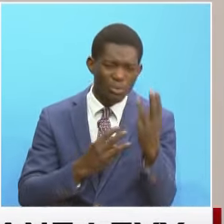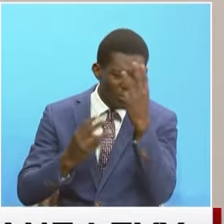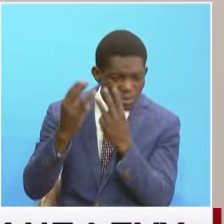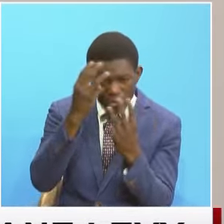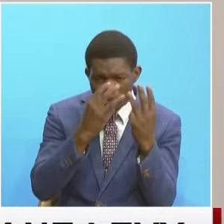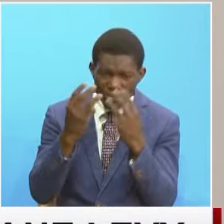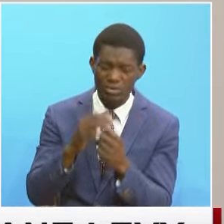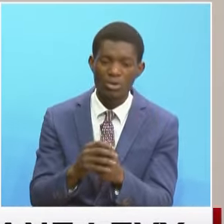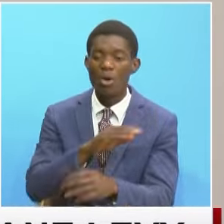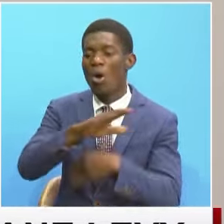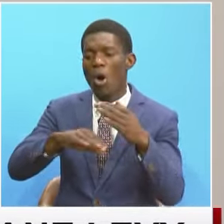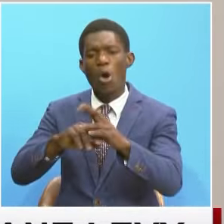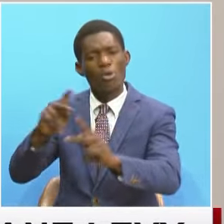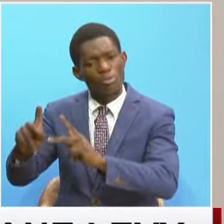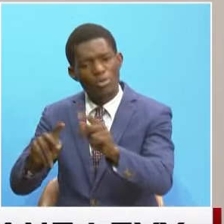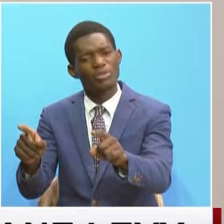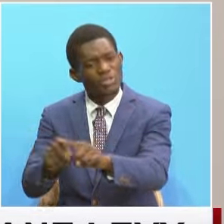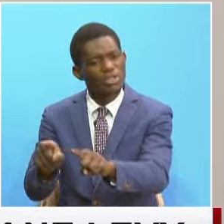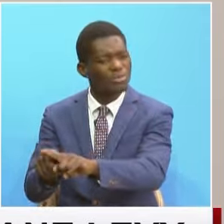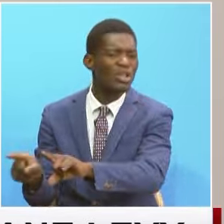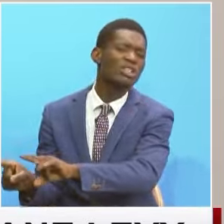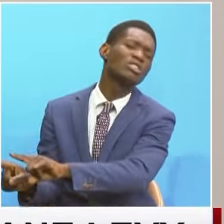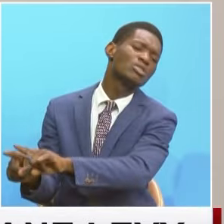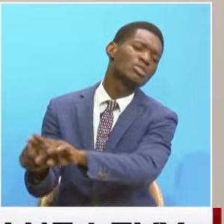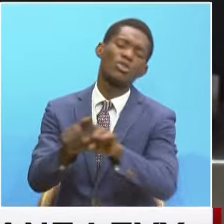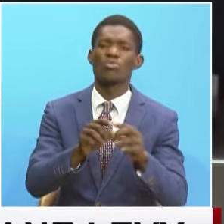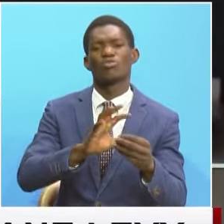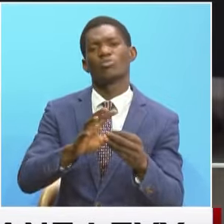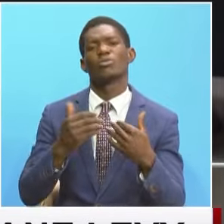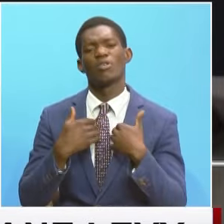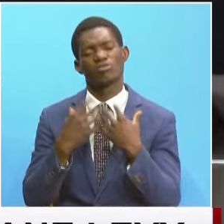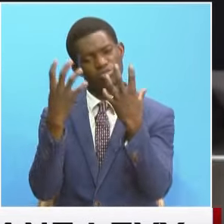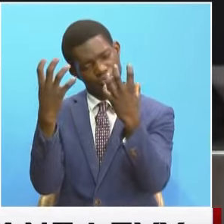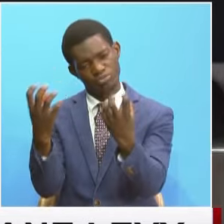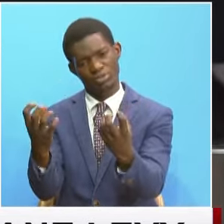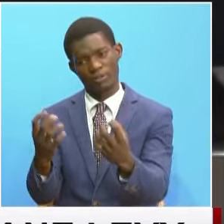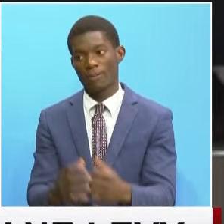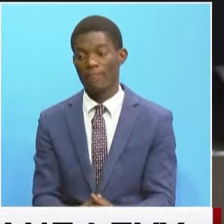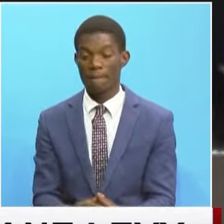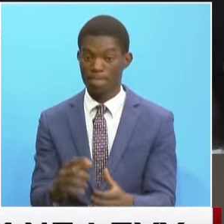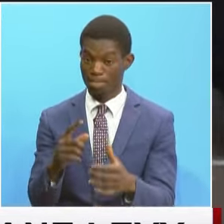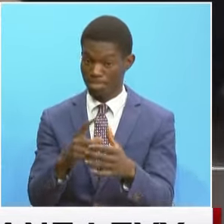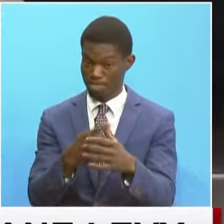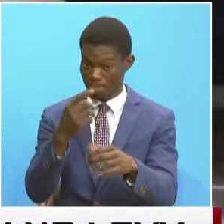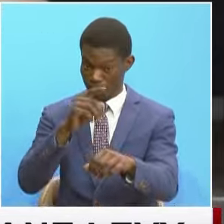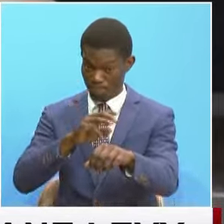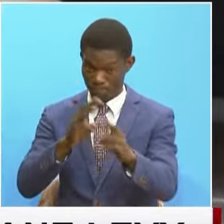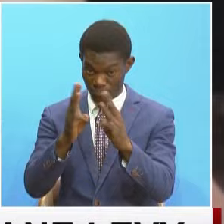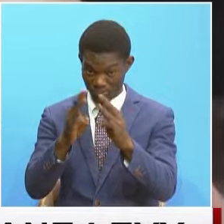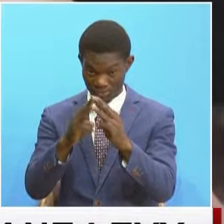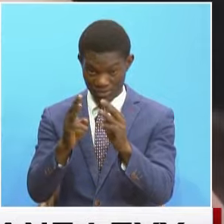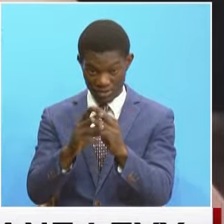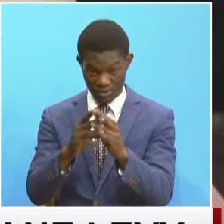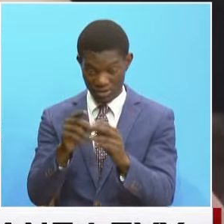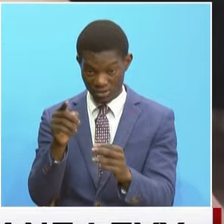affecting everyone else, even the local authority, we are affected badly. The next meeting for concluding the matter has been